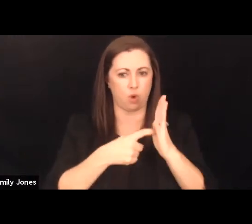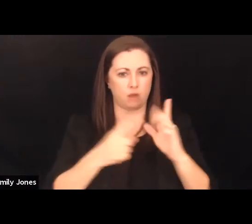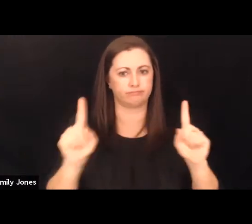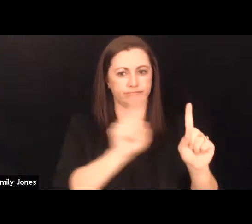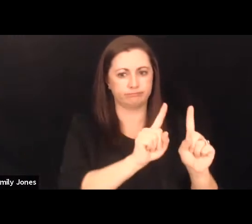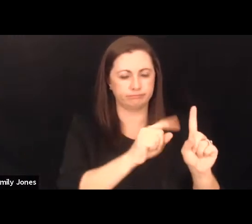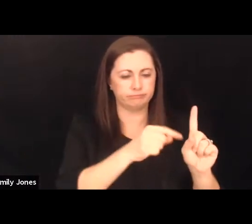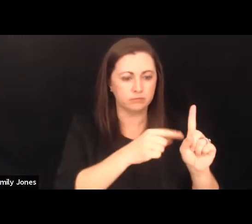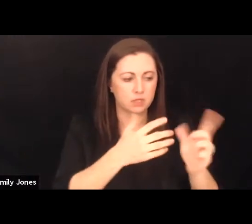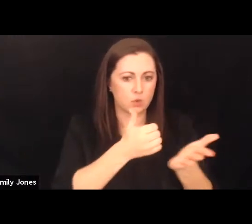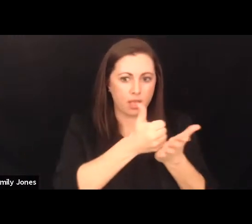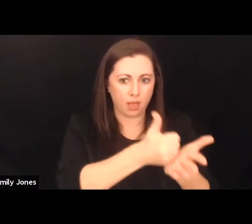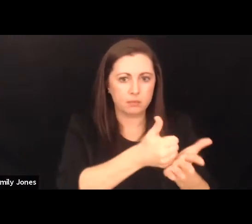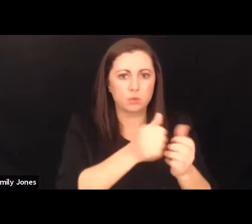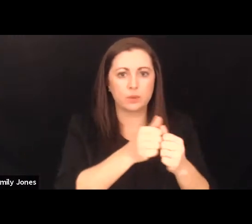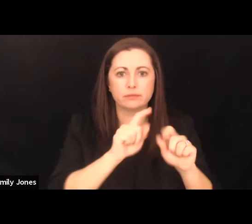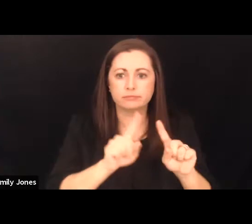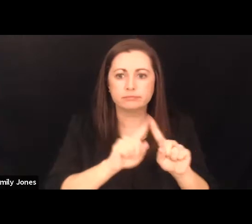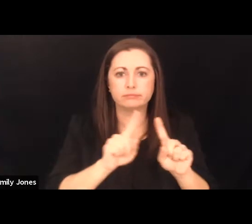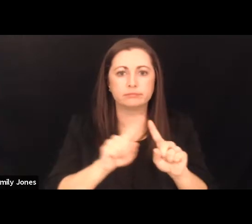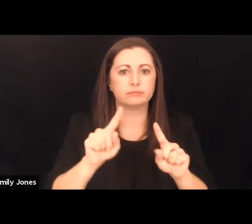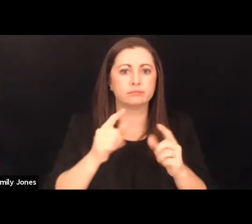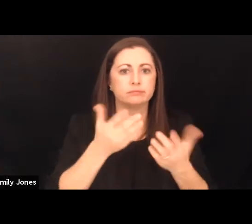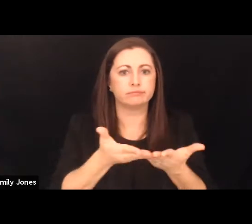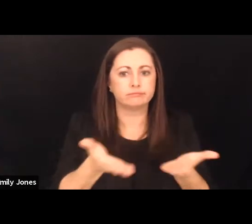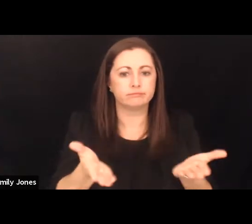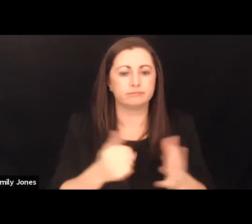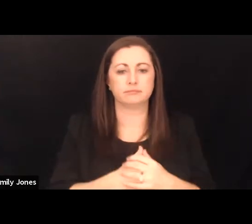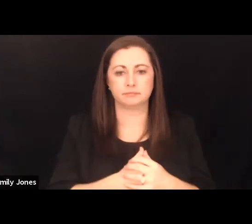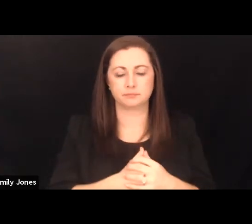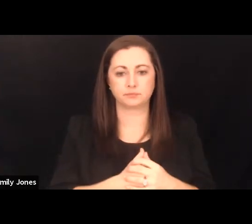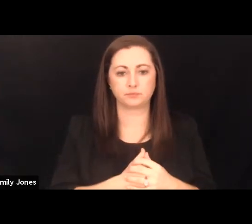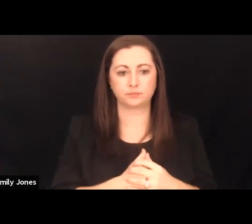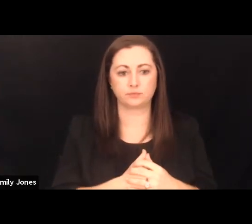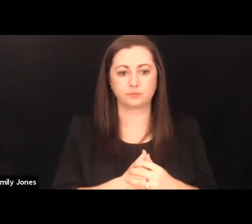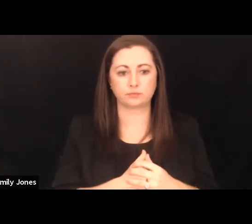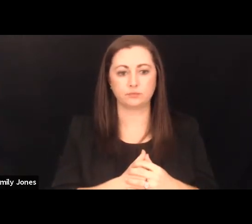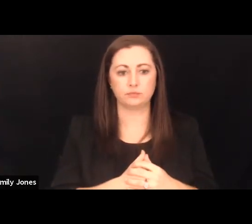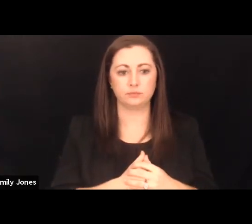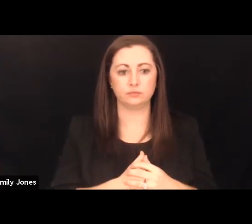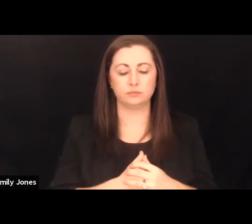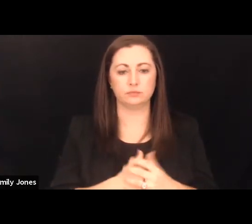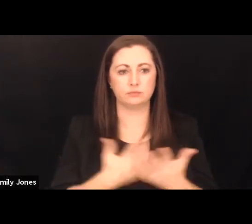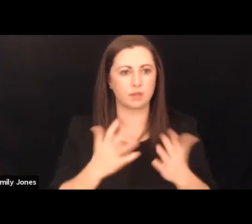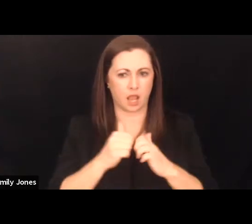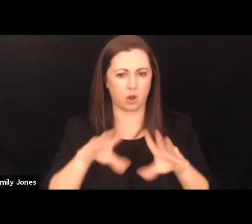help them with different things. Well, how do we